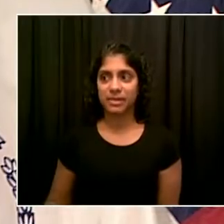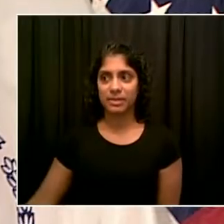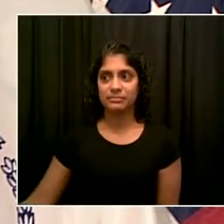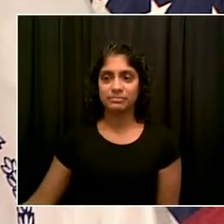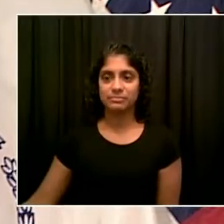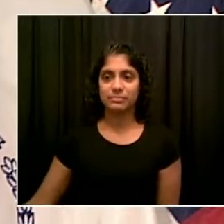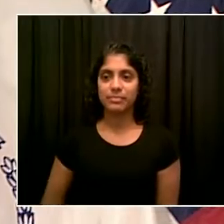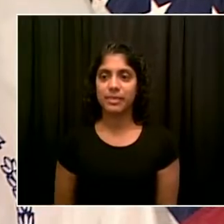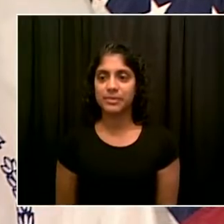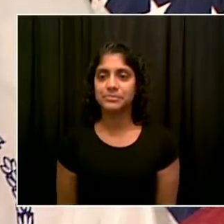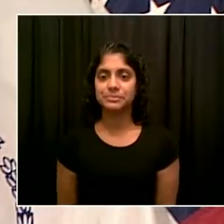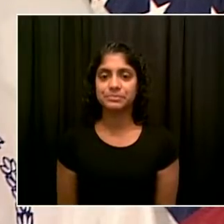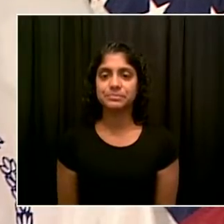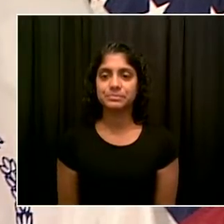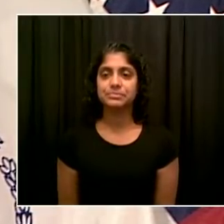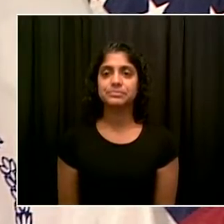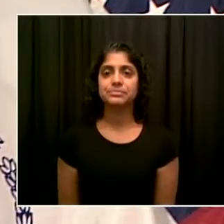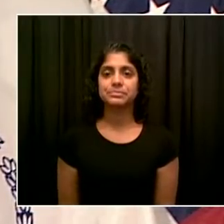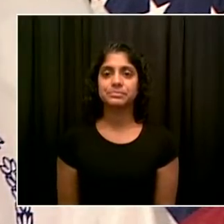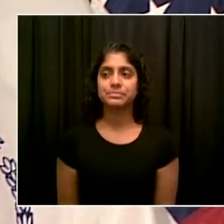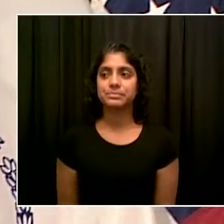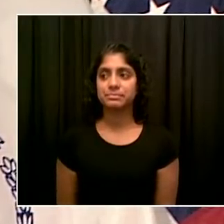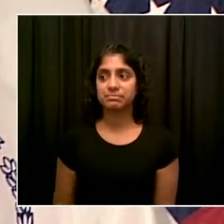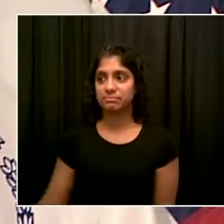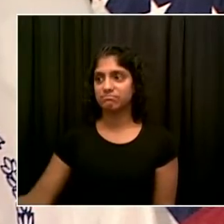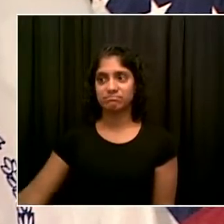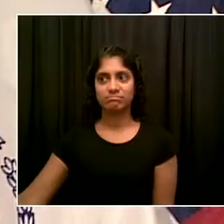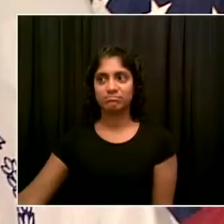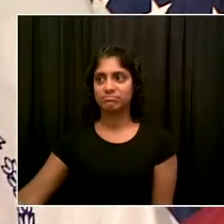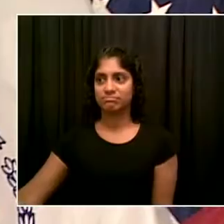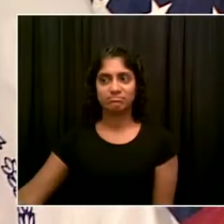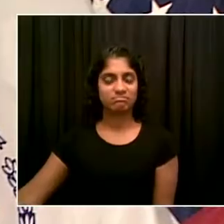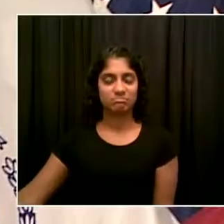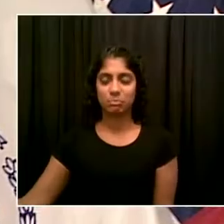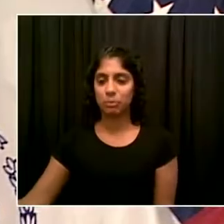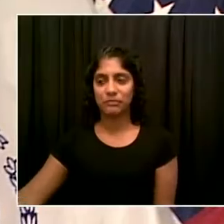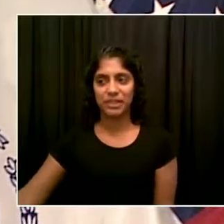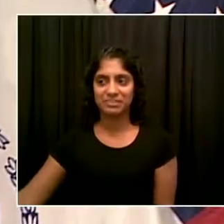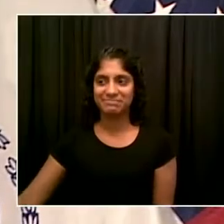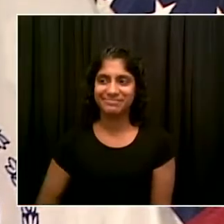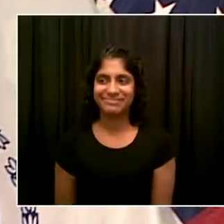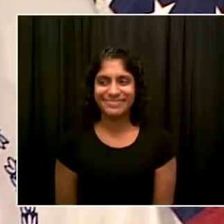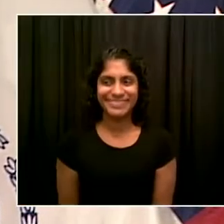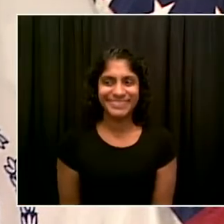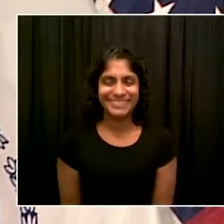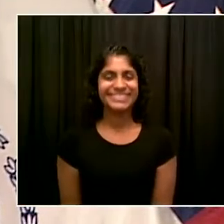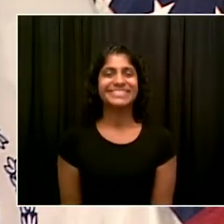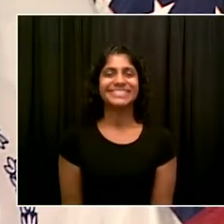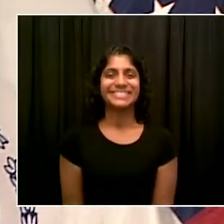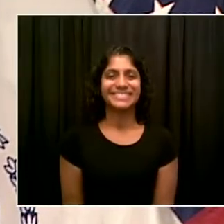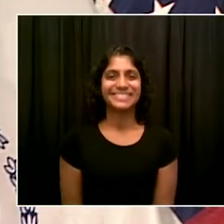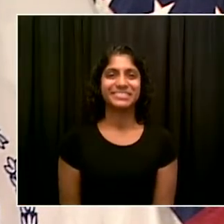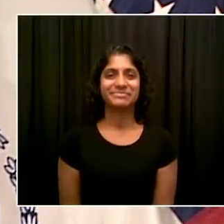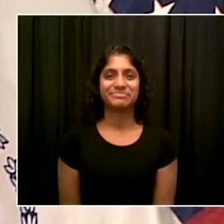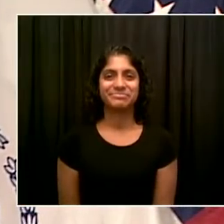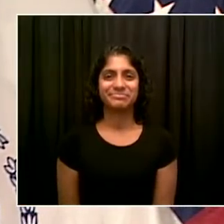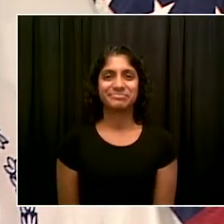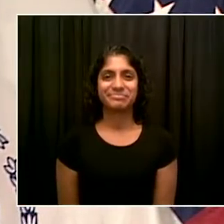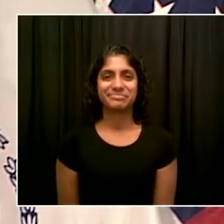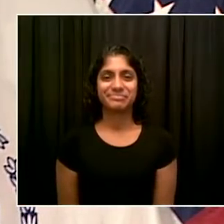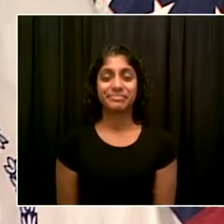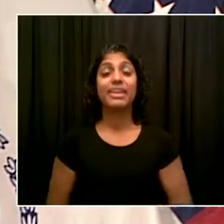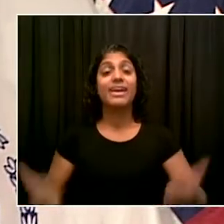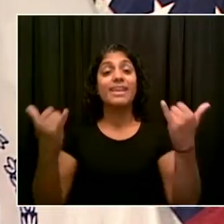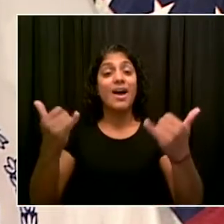luchando contra el COVID juntos. With that, let's turn to our colleagues in the media. Please let me know the name and outlet